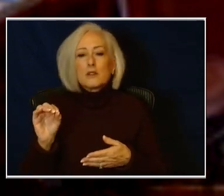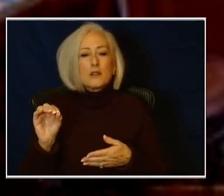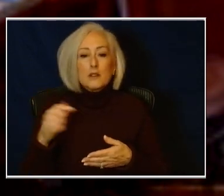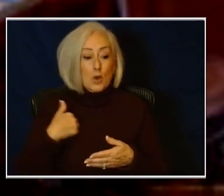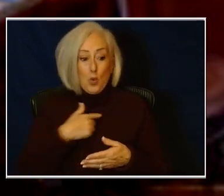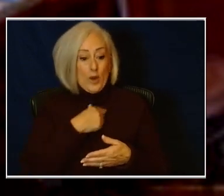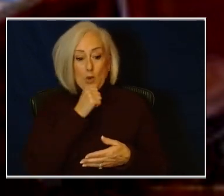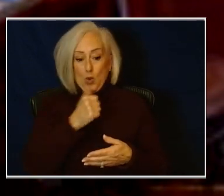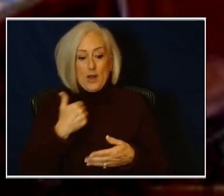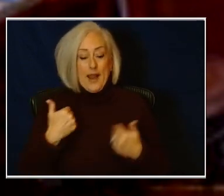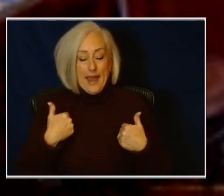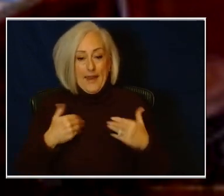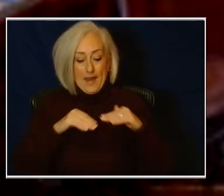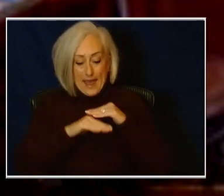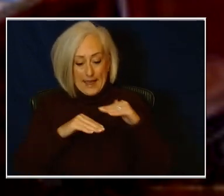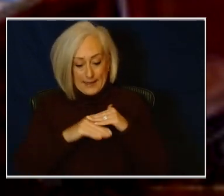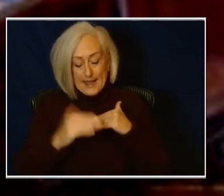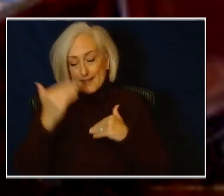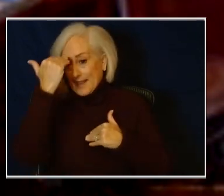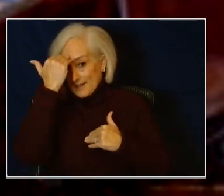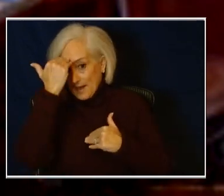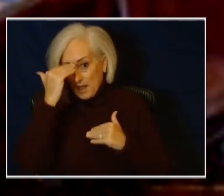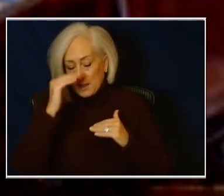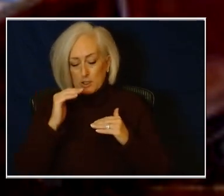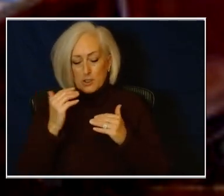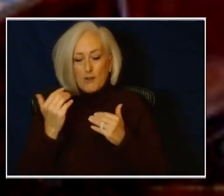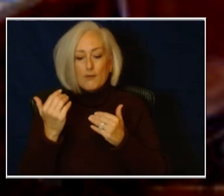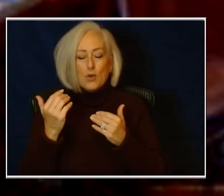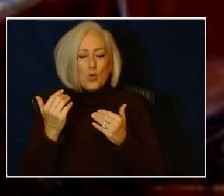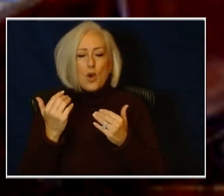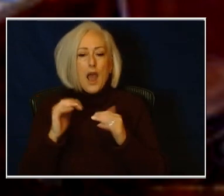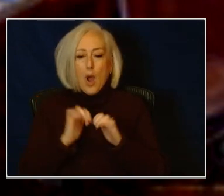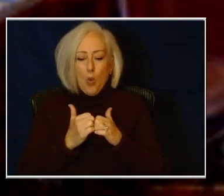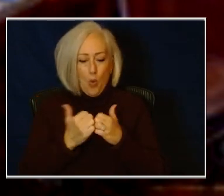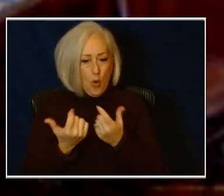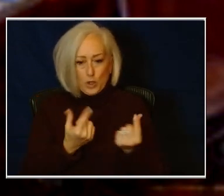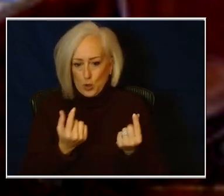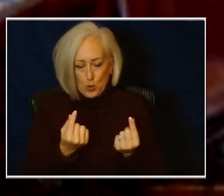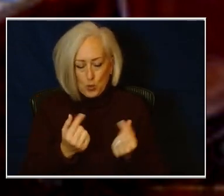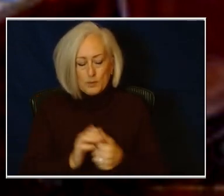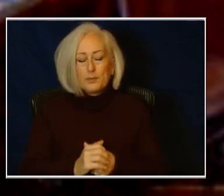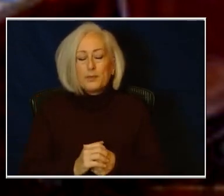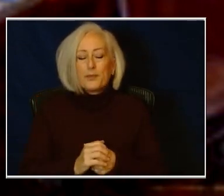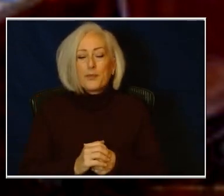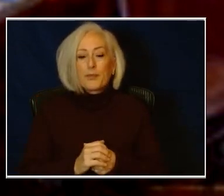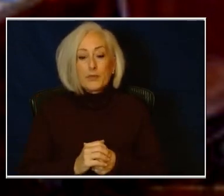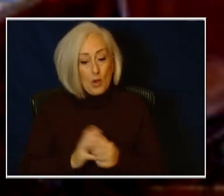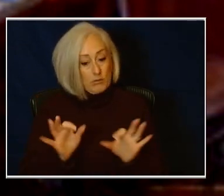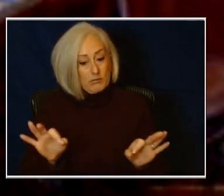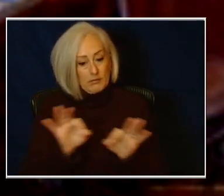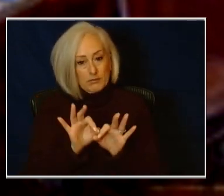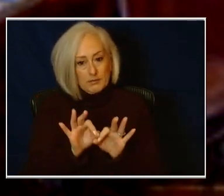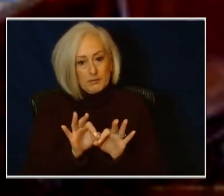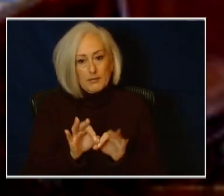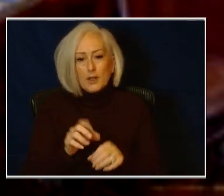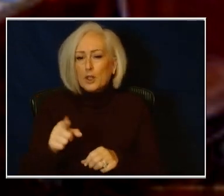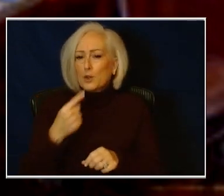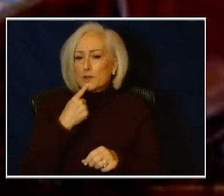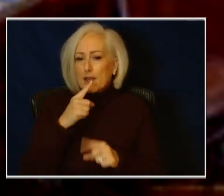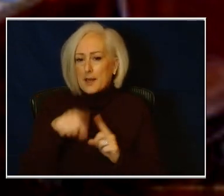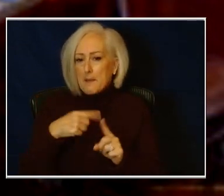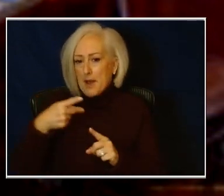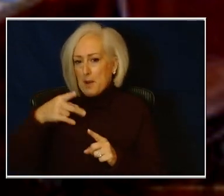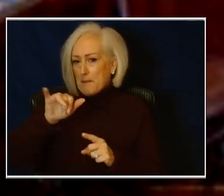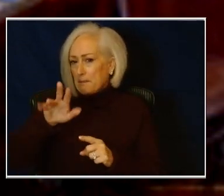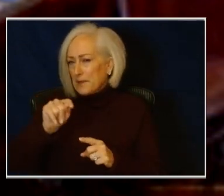and that knowledge to be able to do that. So it really does mean a lot. And then you were asking me about Pivot.